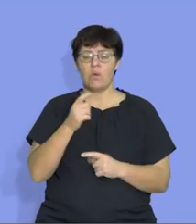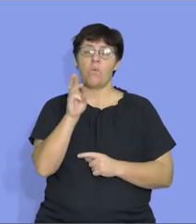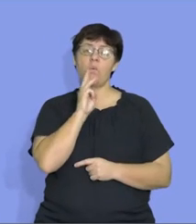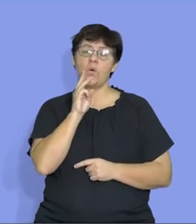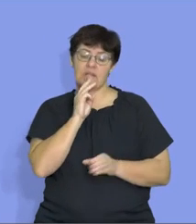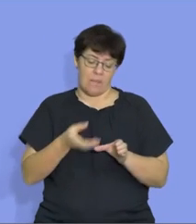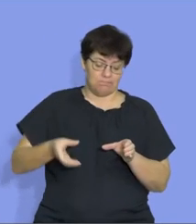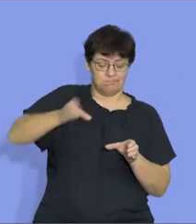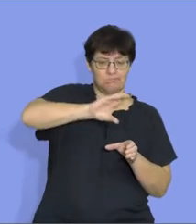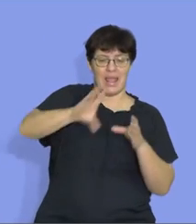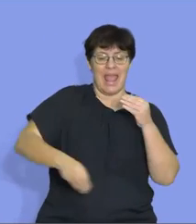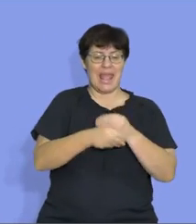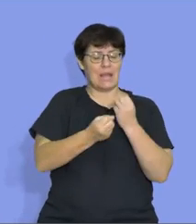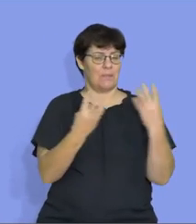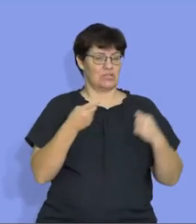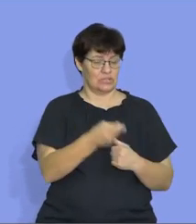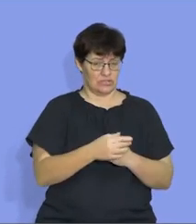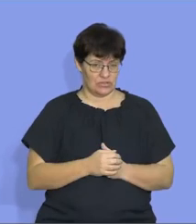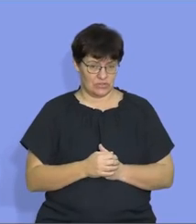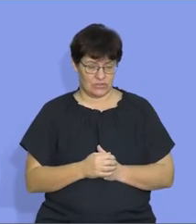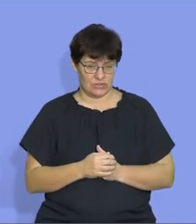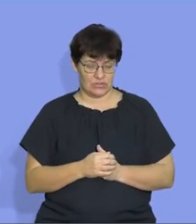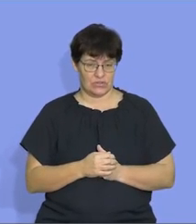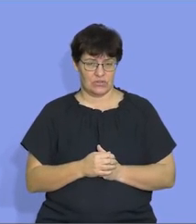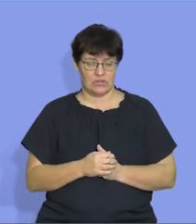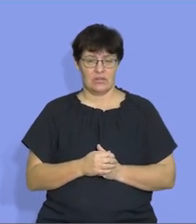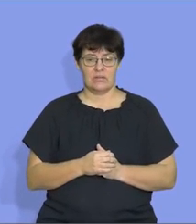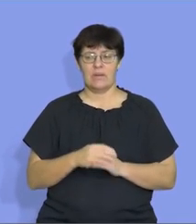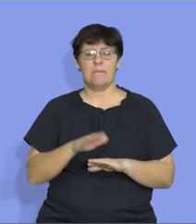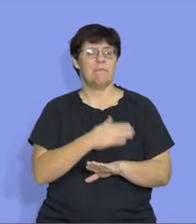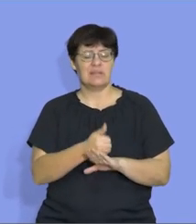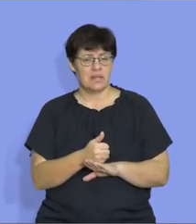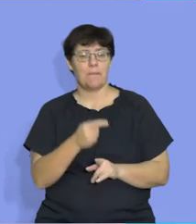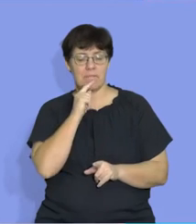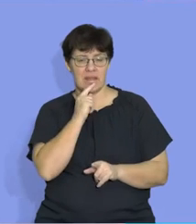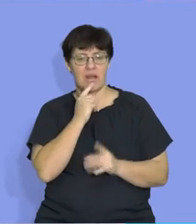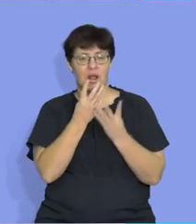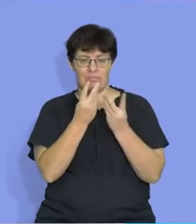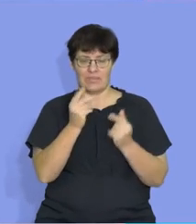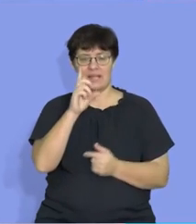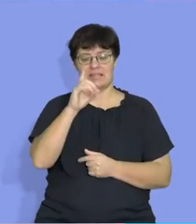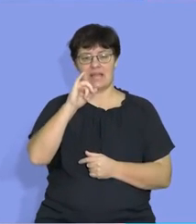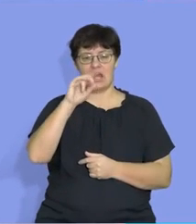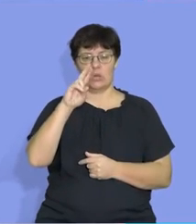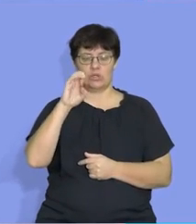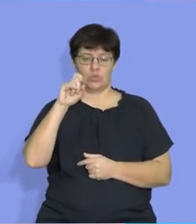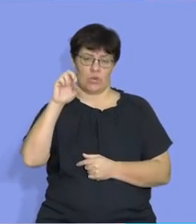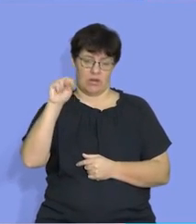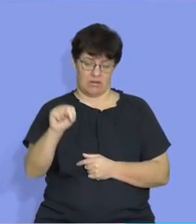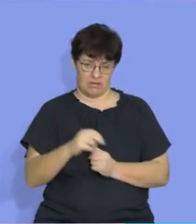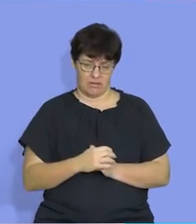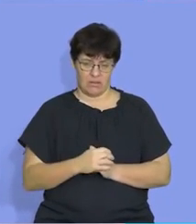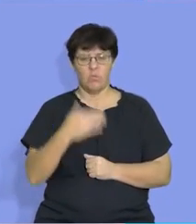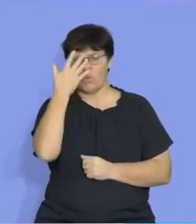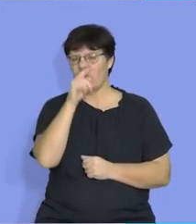was added to the oxalic acid. So this question is basically about dilution, right? So what is it that we know in terms of